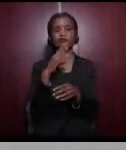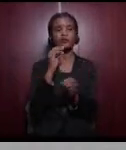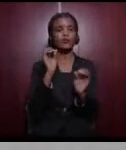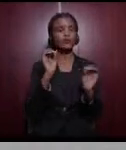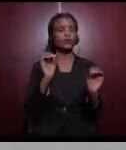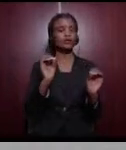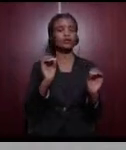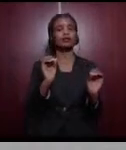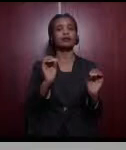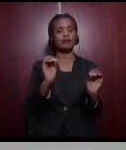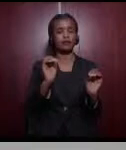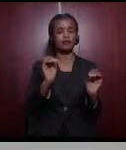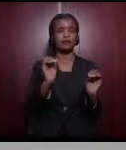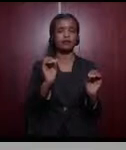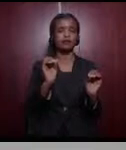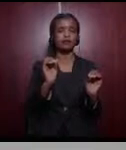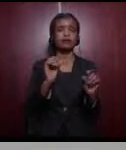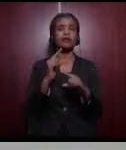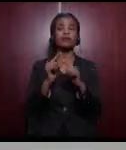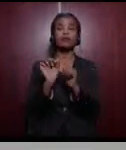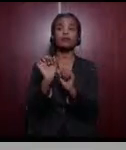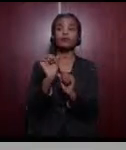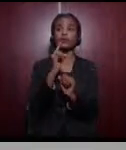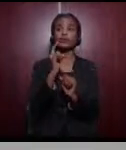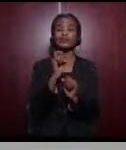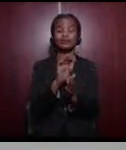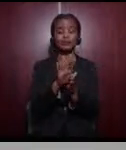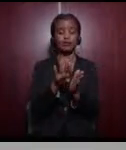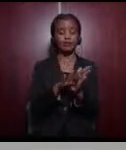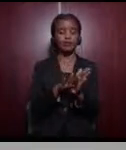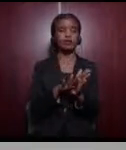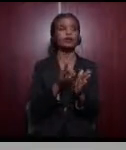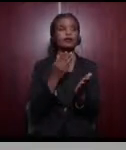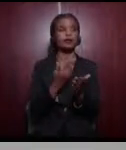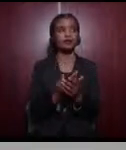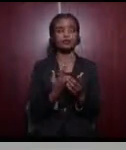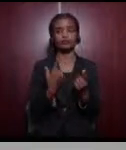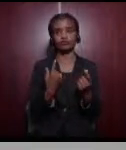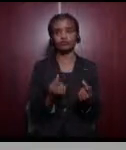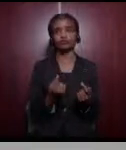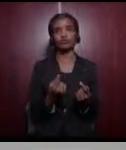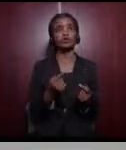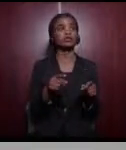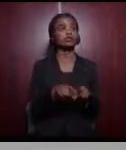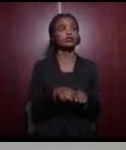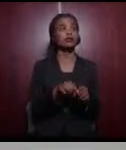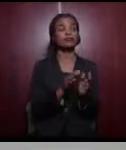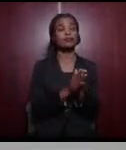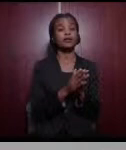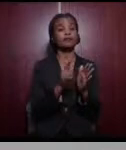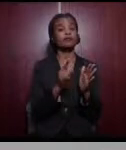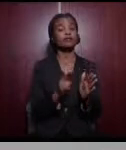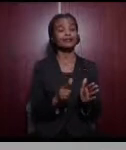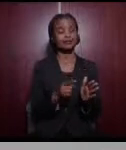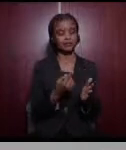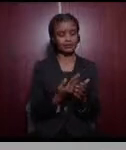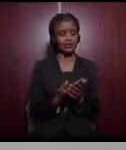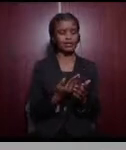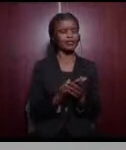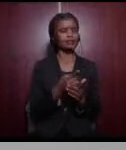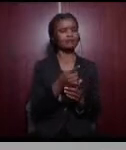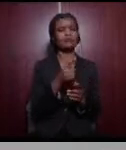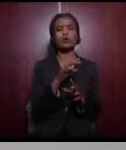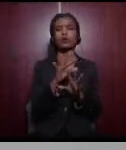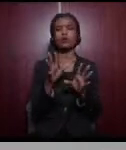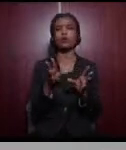your questions on the bill, you can then do that. Level advocate, they can be able to take those petitions and then